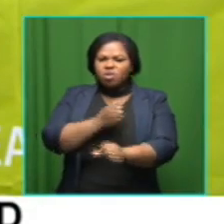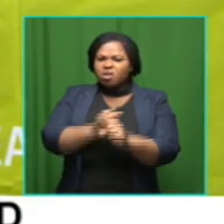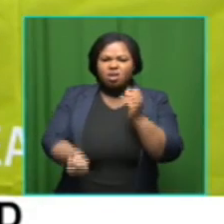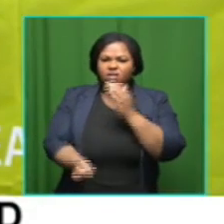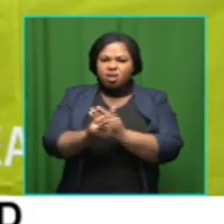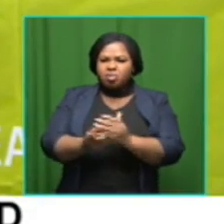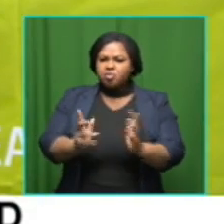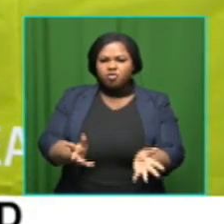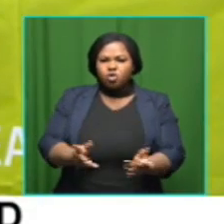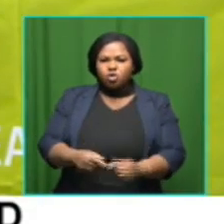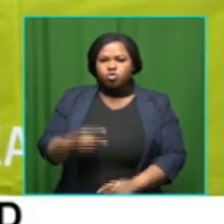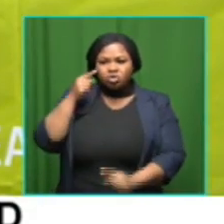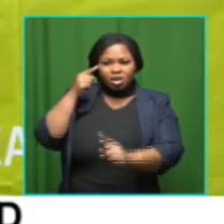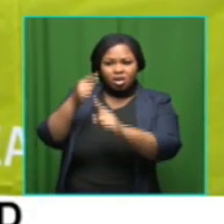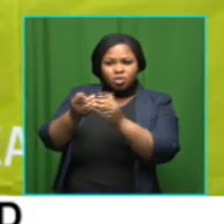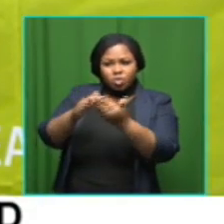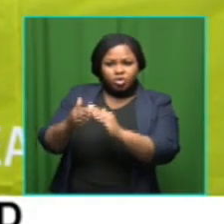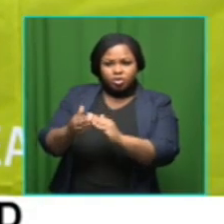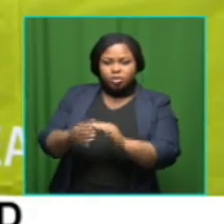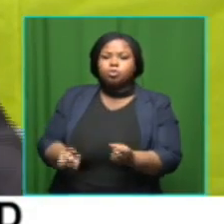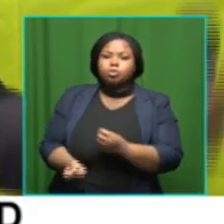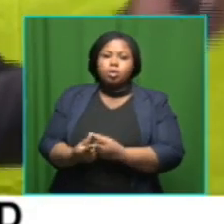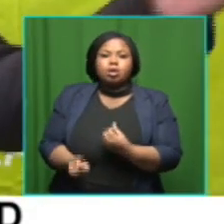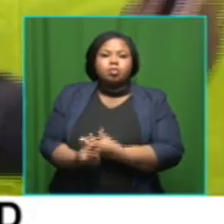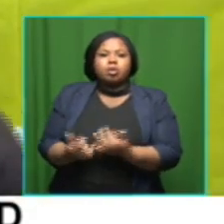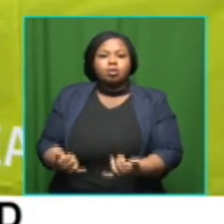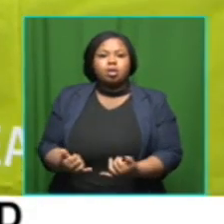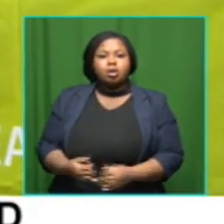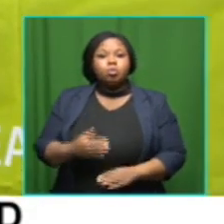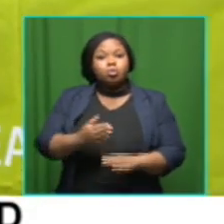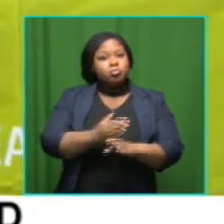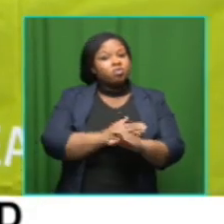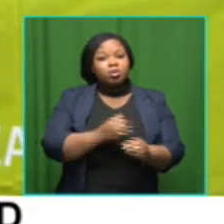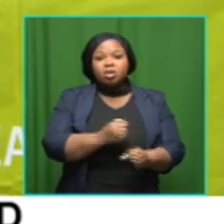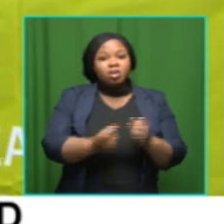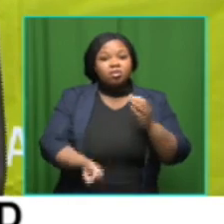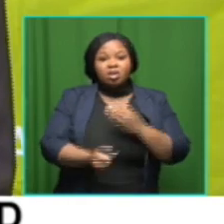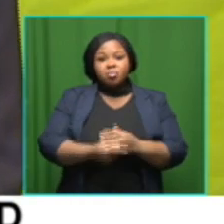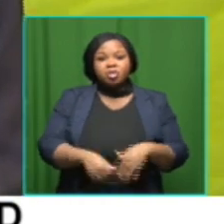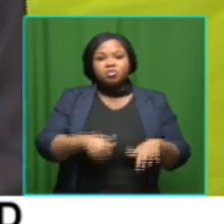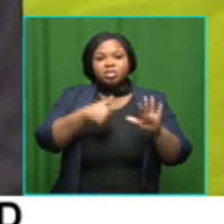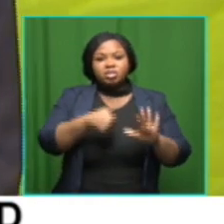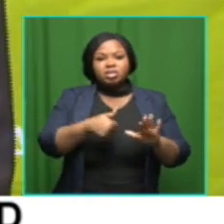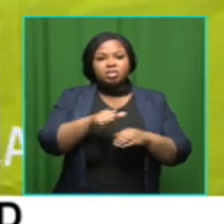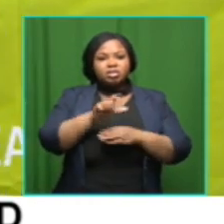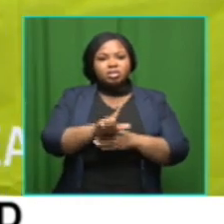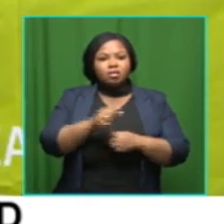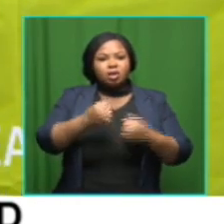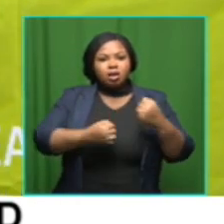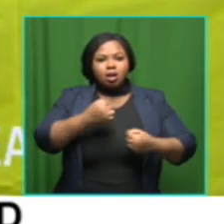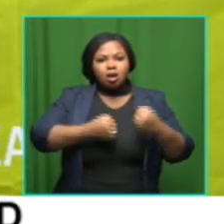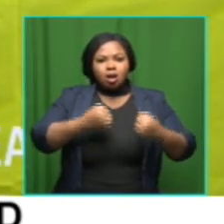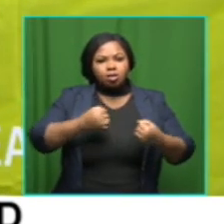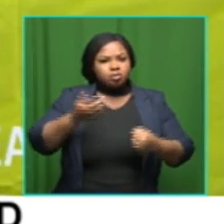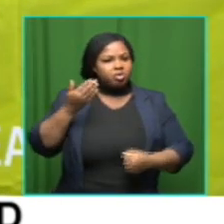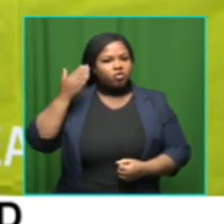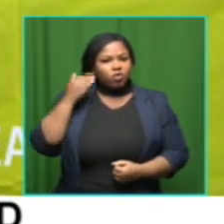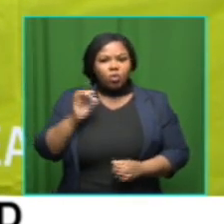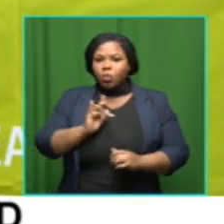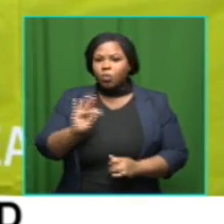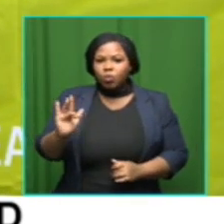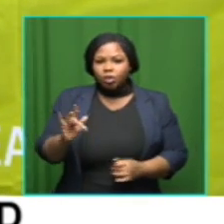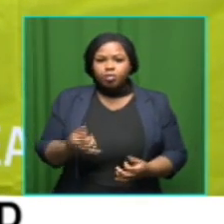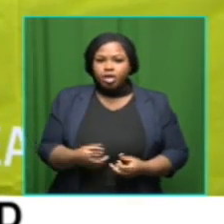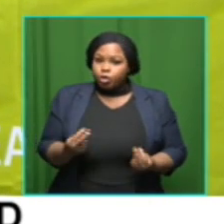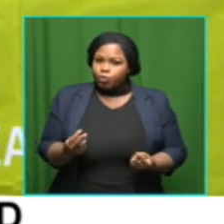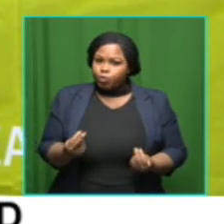out to target communities. Now that's what's happening. We've not before had as many as the 67 vehicles that we have had. That's something new.